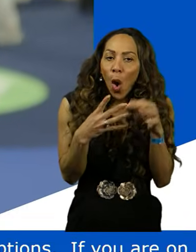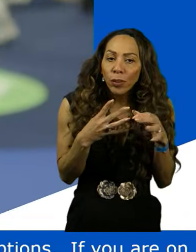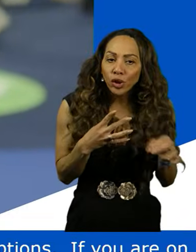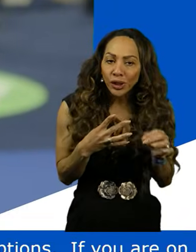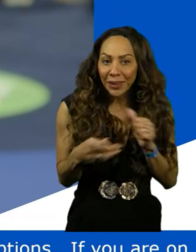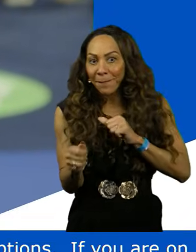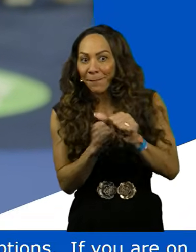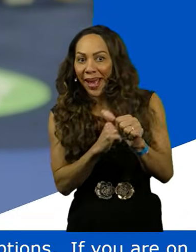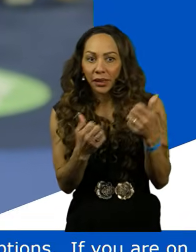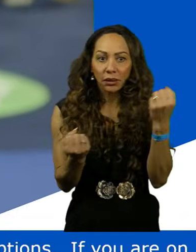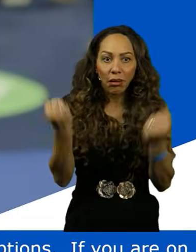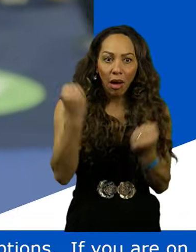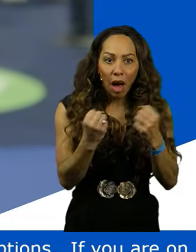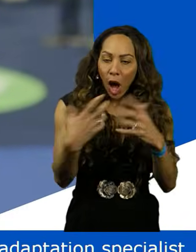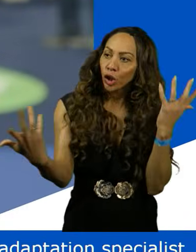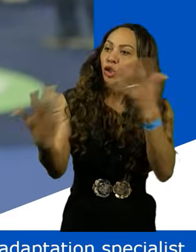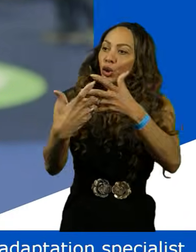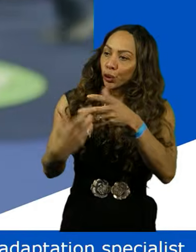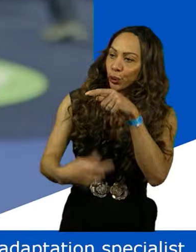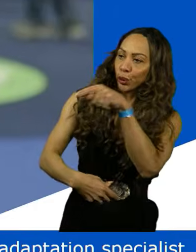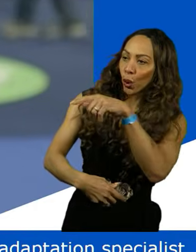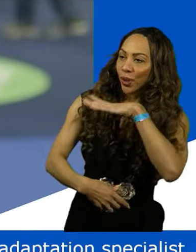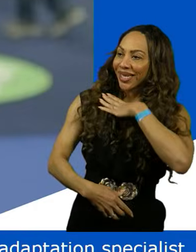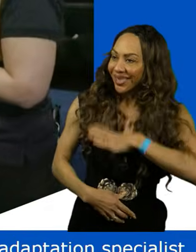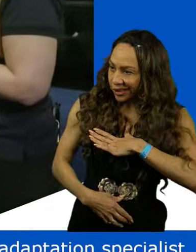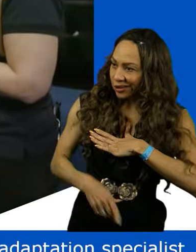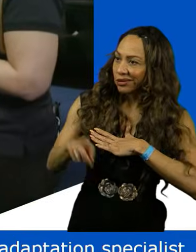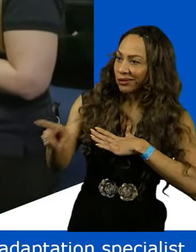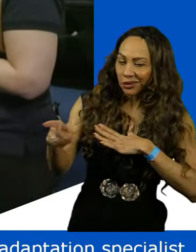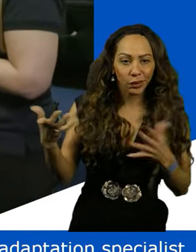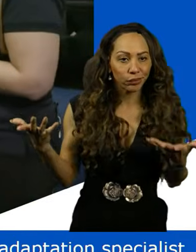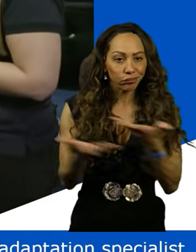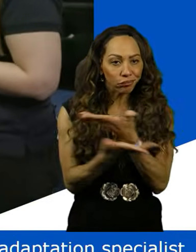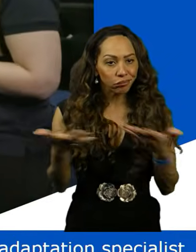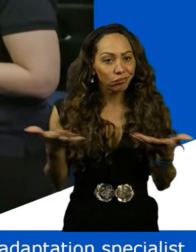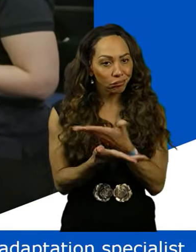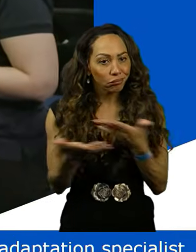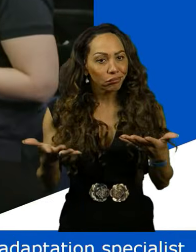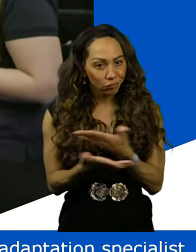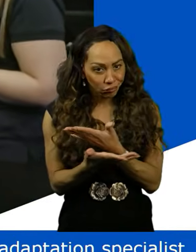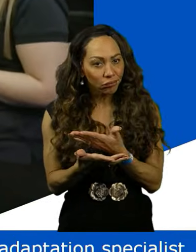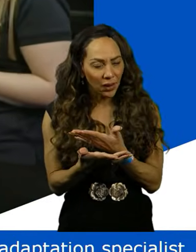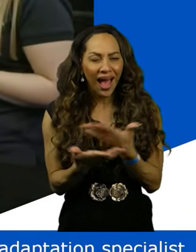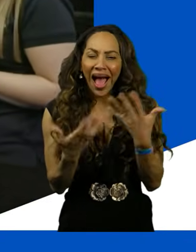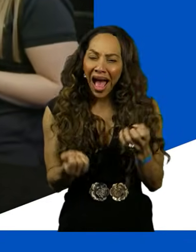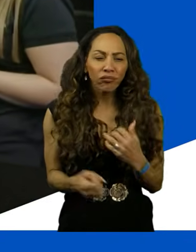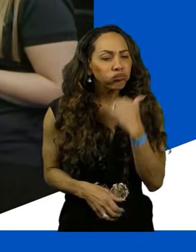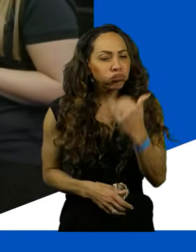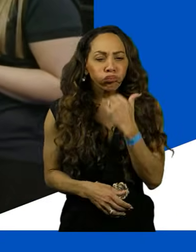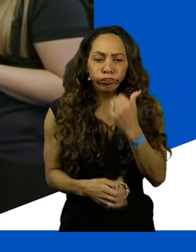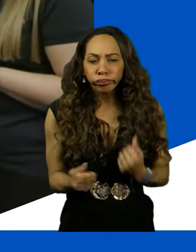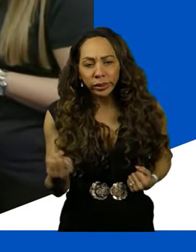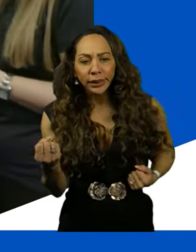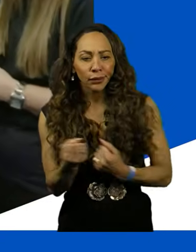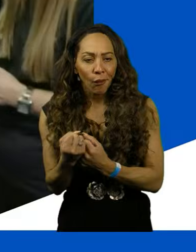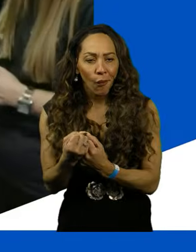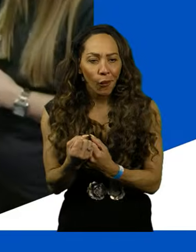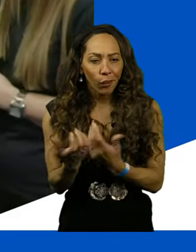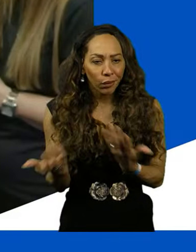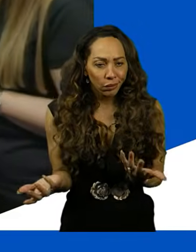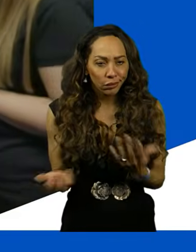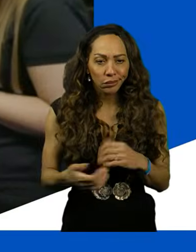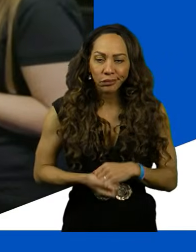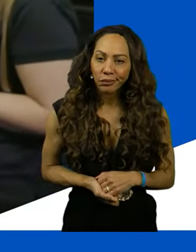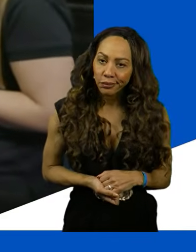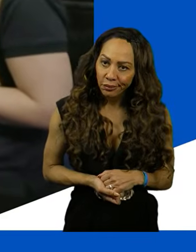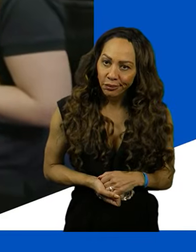might be better or that for, you know, your needs and the adaptations. Absolutely, yeah. So that support is available as and when our customers need it. Exactly. And you